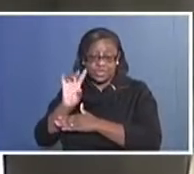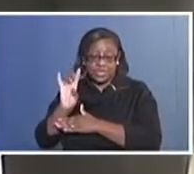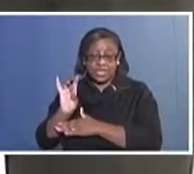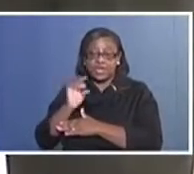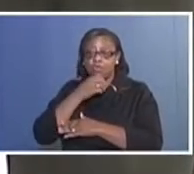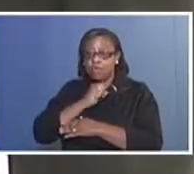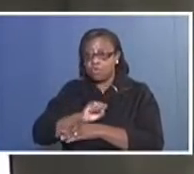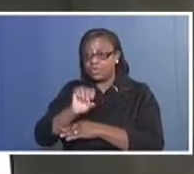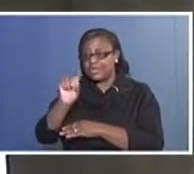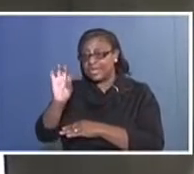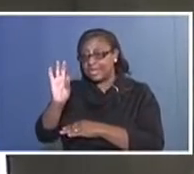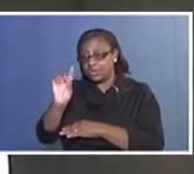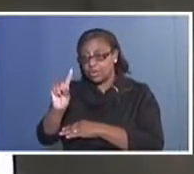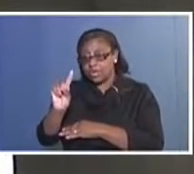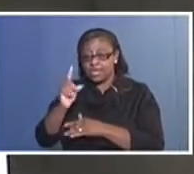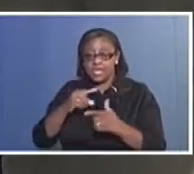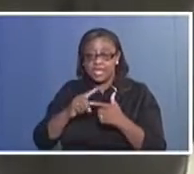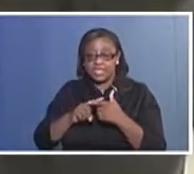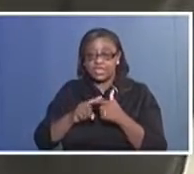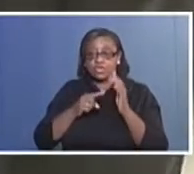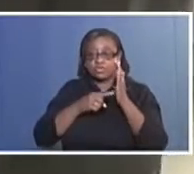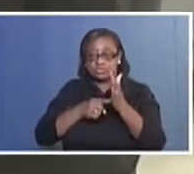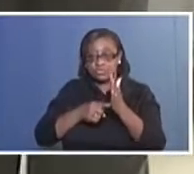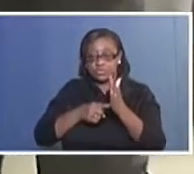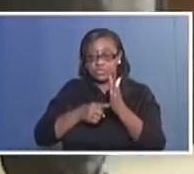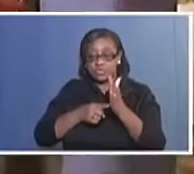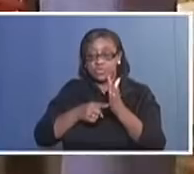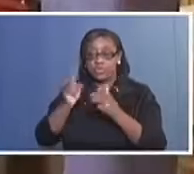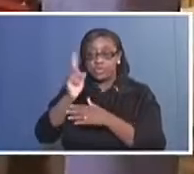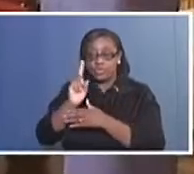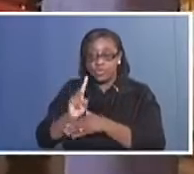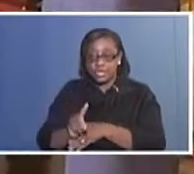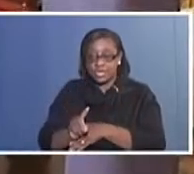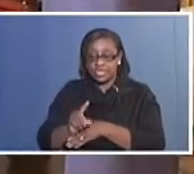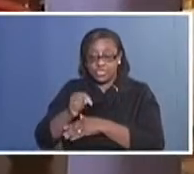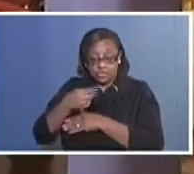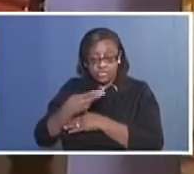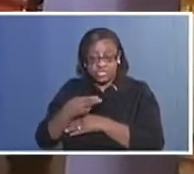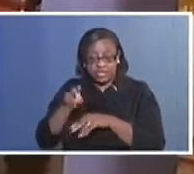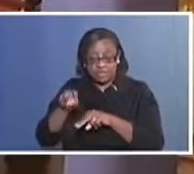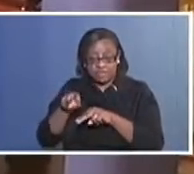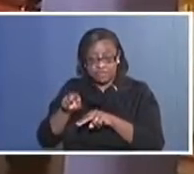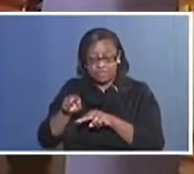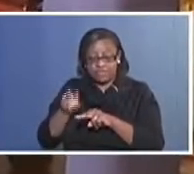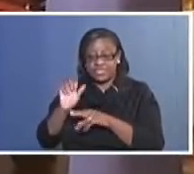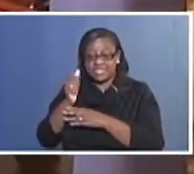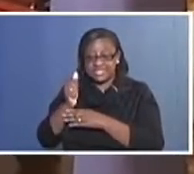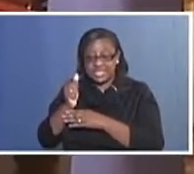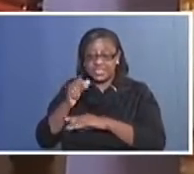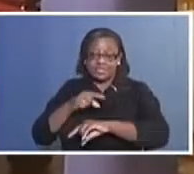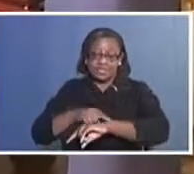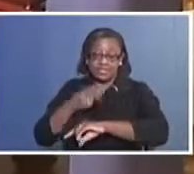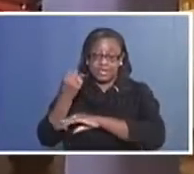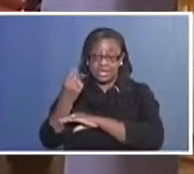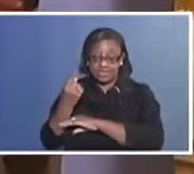of 91. His state-recognized memorial service takes place Thursday, February 10th at 11 a.m. at Salem